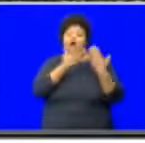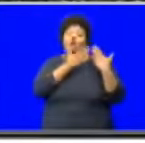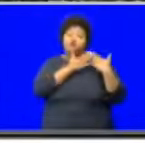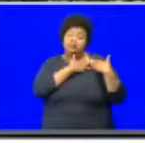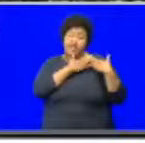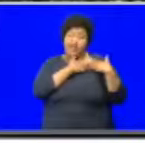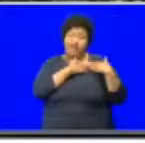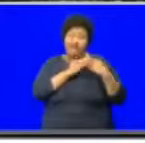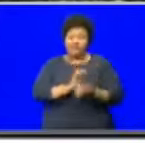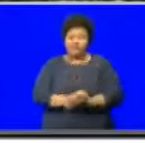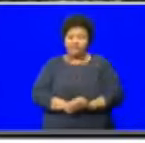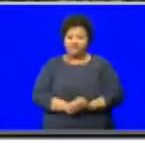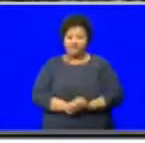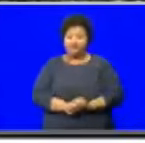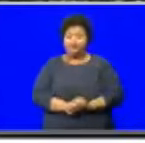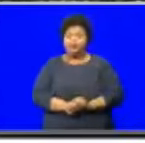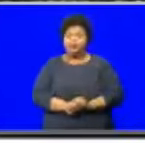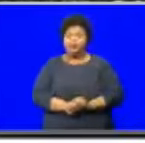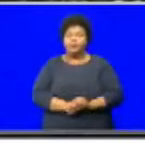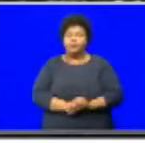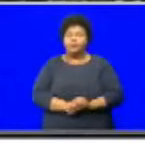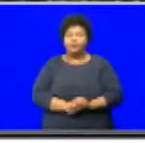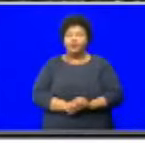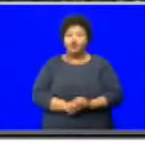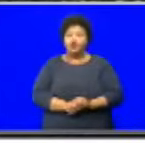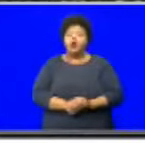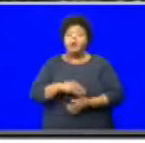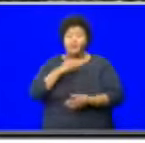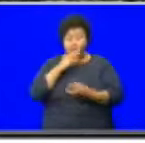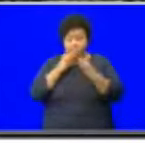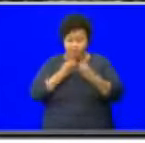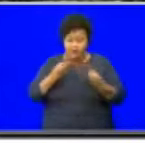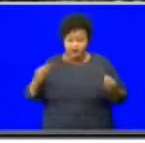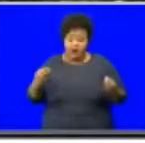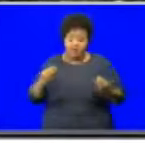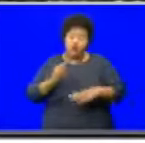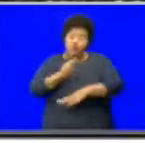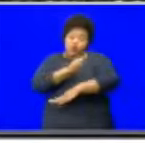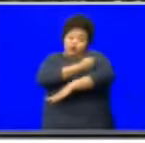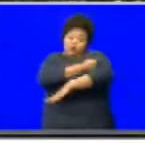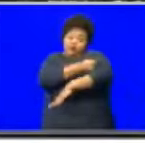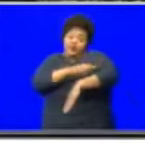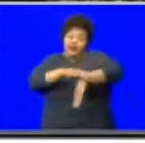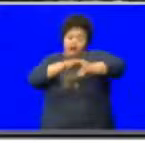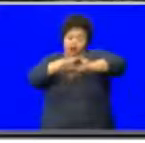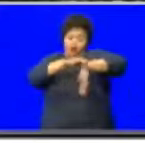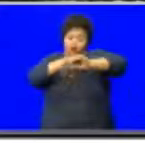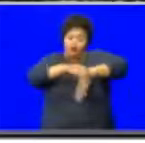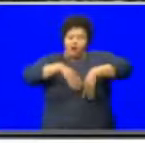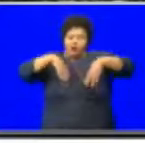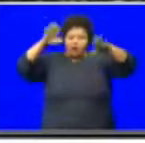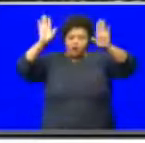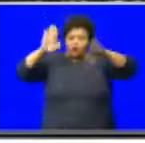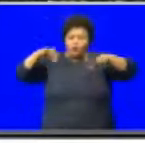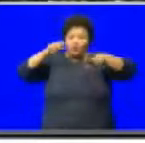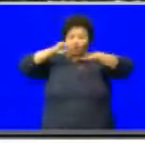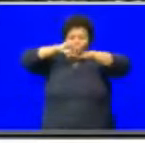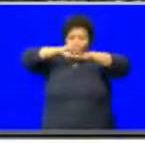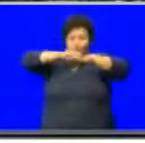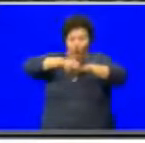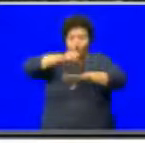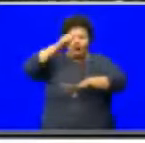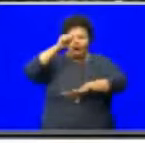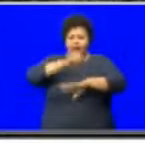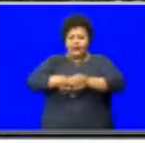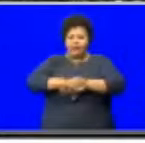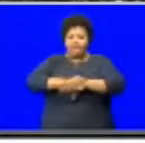used together with the routine immunization for children. You know, those vaccines that are given to children